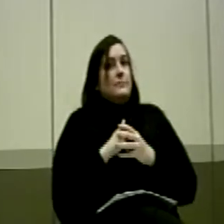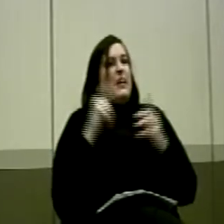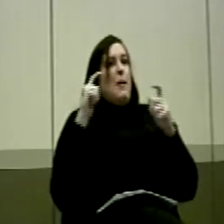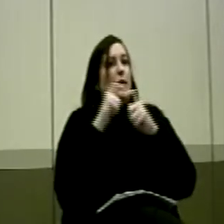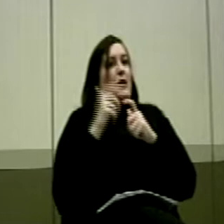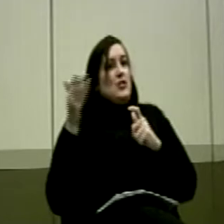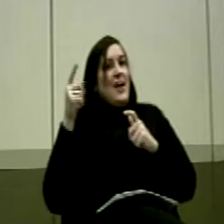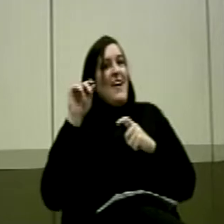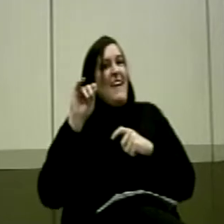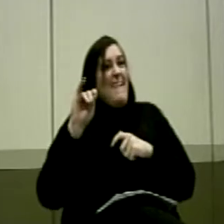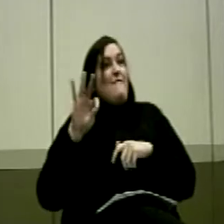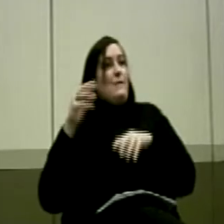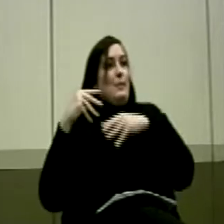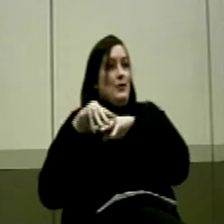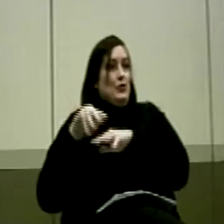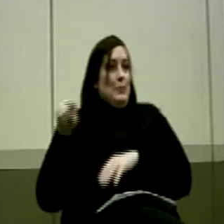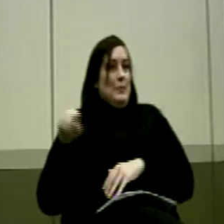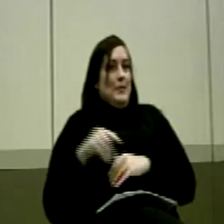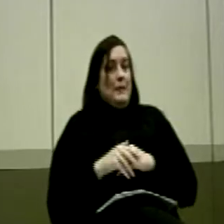What's the